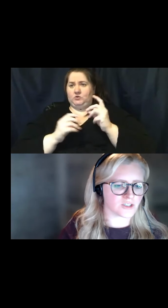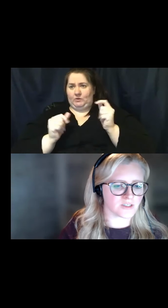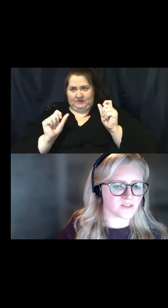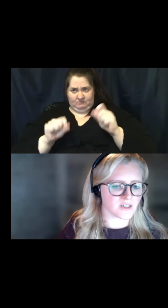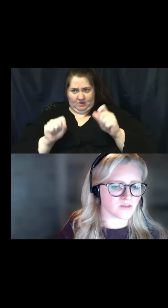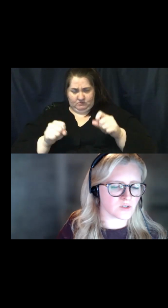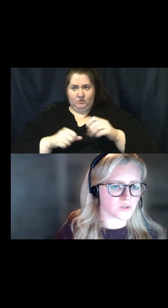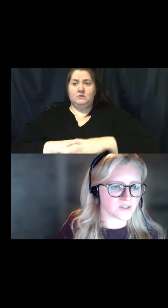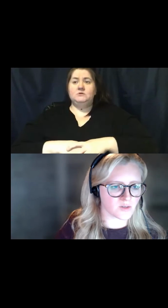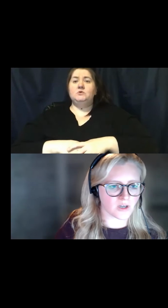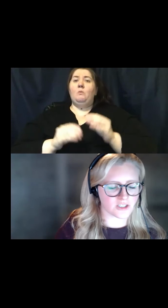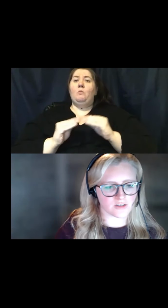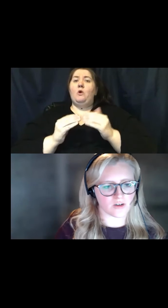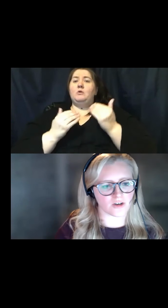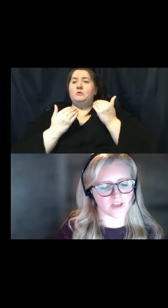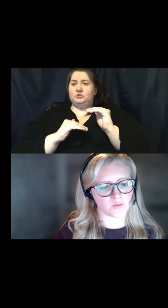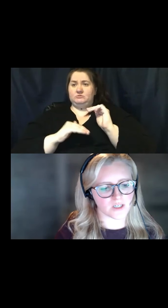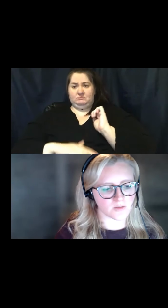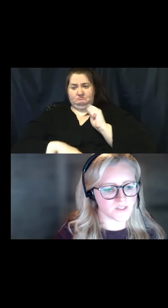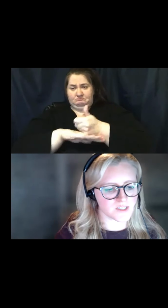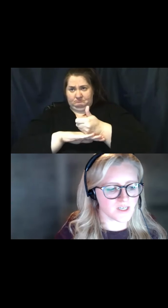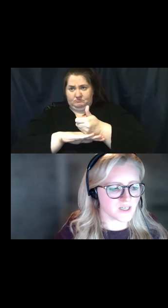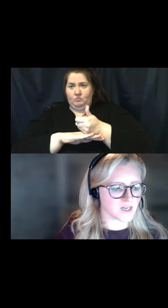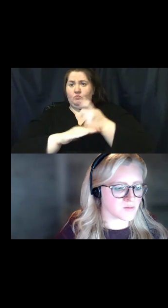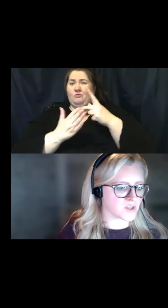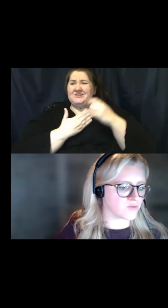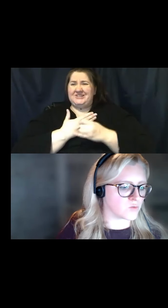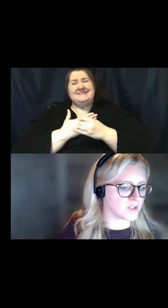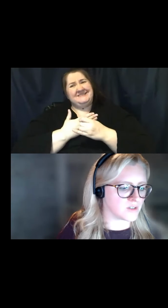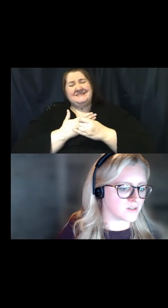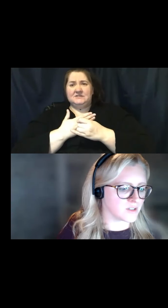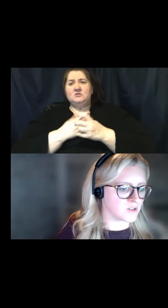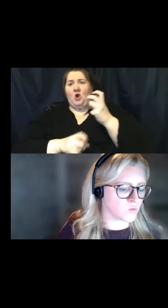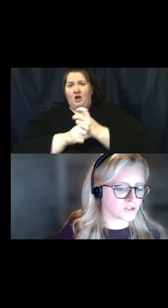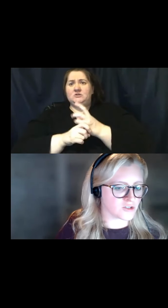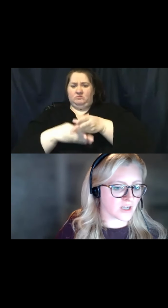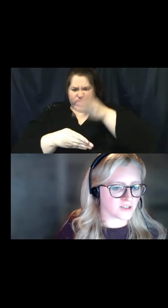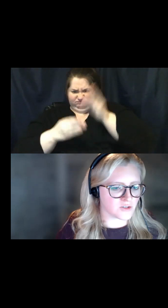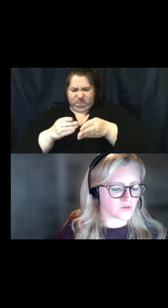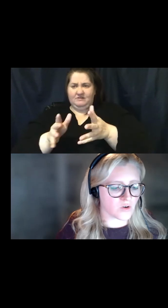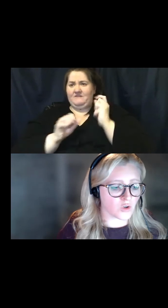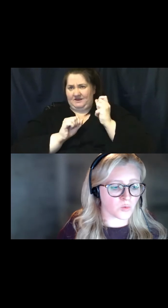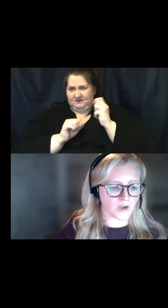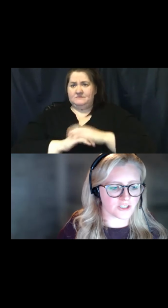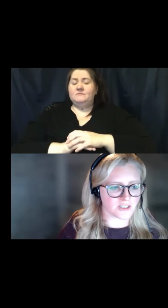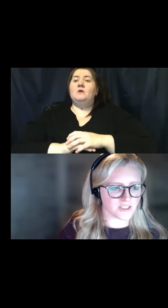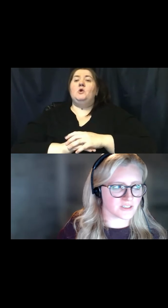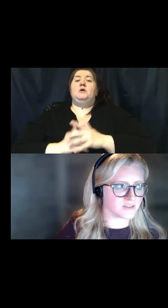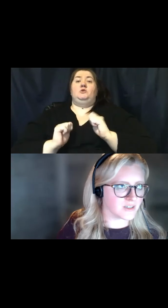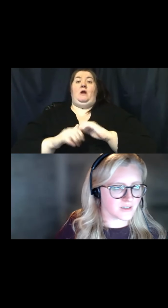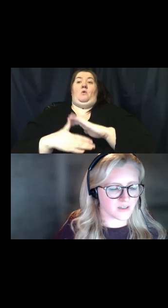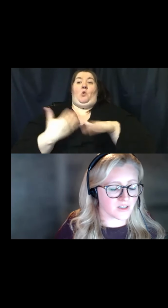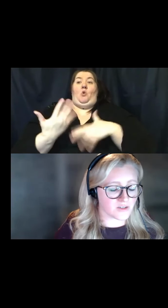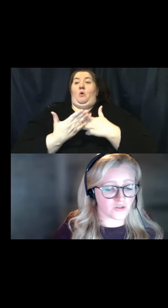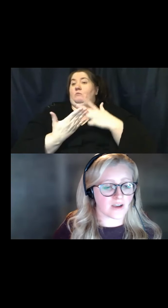more restrictions that we place on a project, the harder that becomes. If we were to try to do the whole project